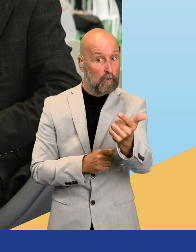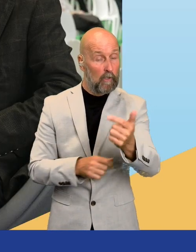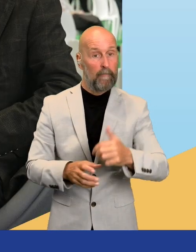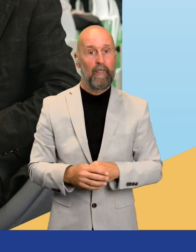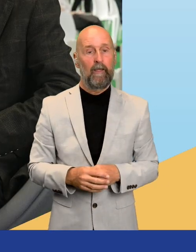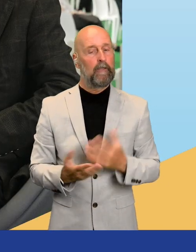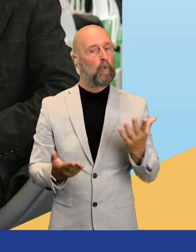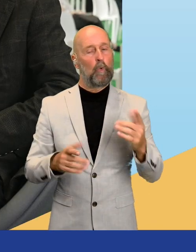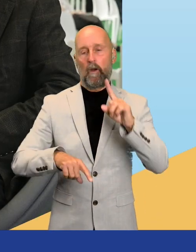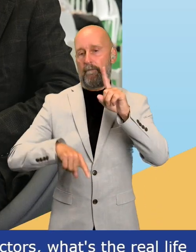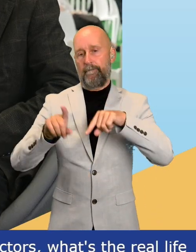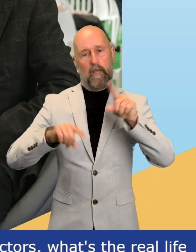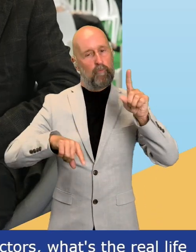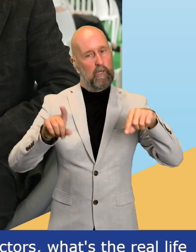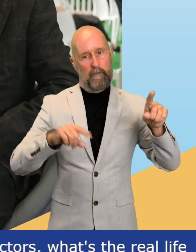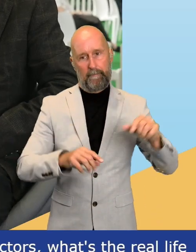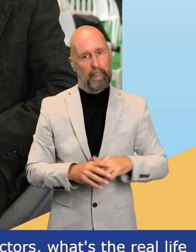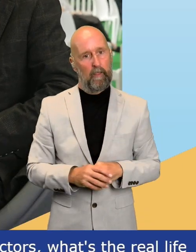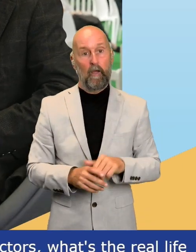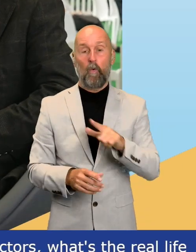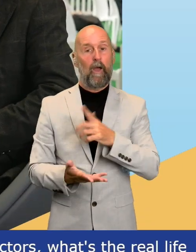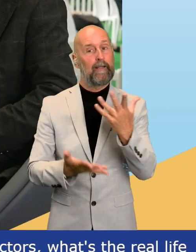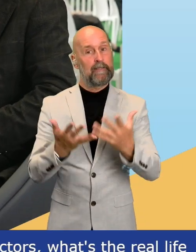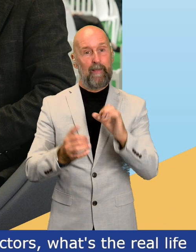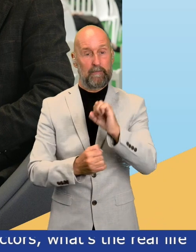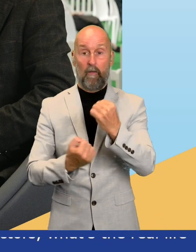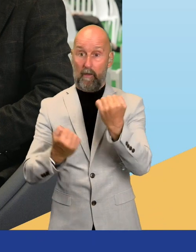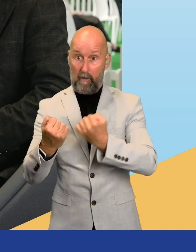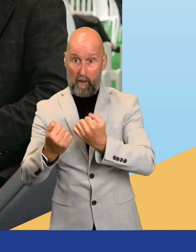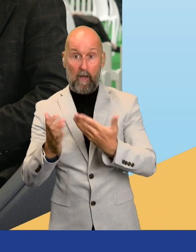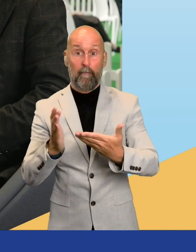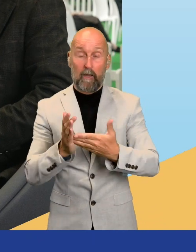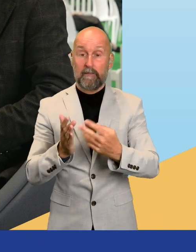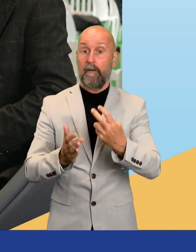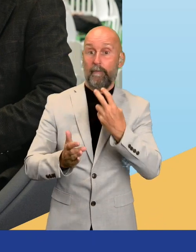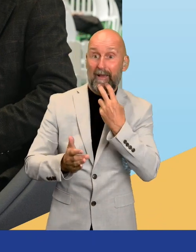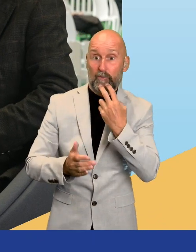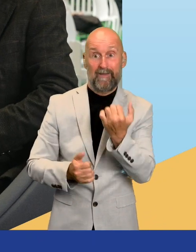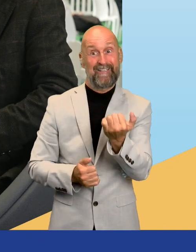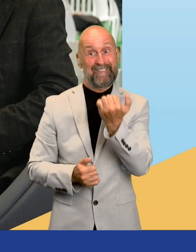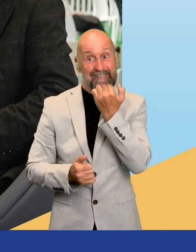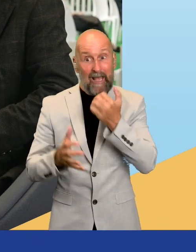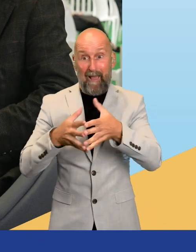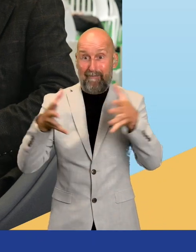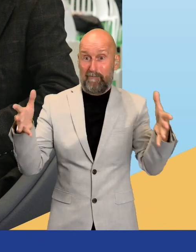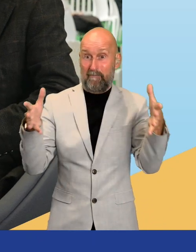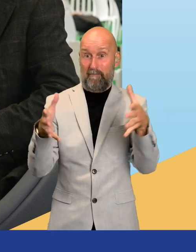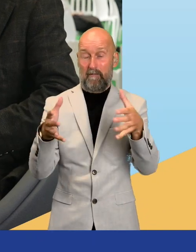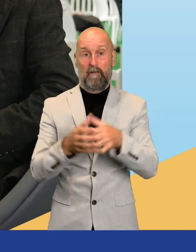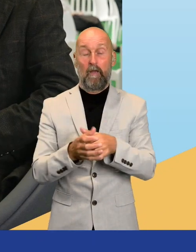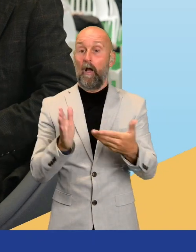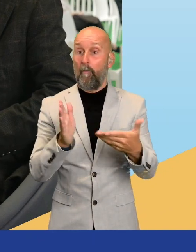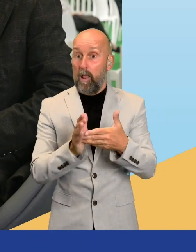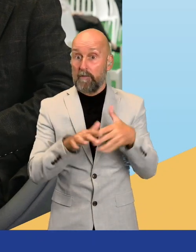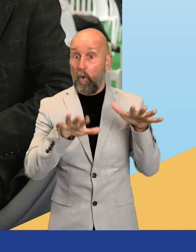That does vary hugely because it depends on the efficiency of the electric car and on the size of its battery, effect, among other factors. The weather